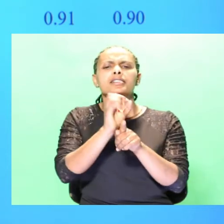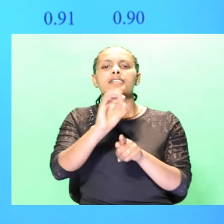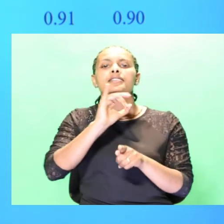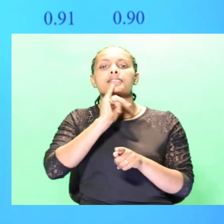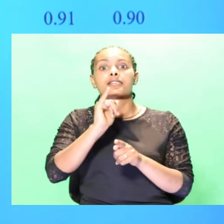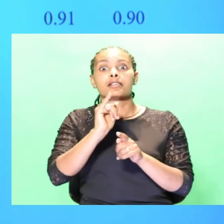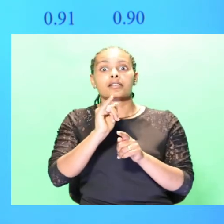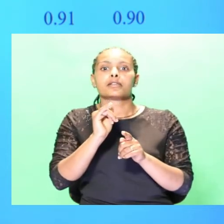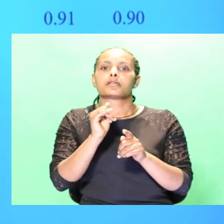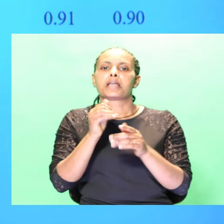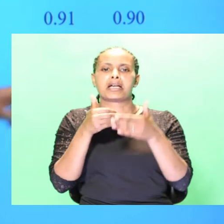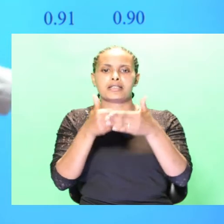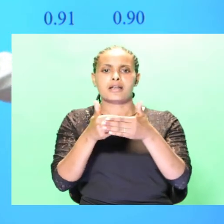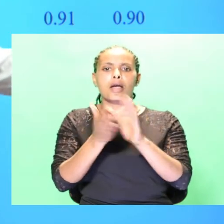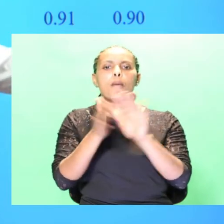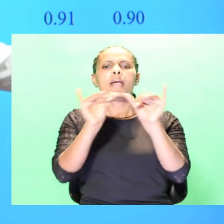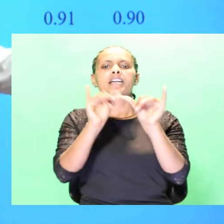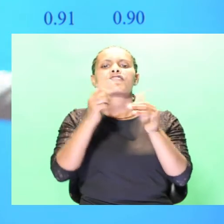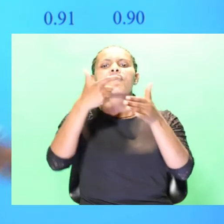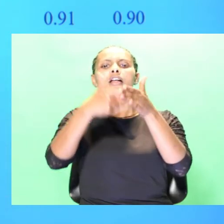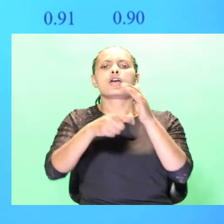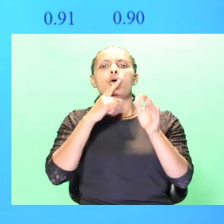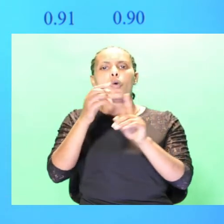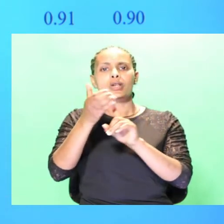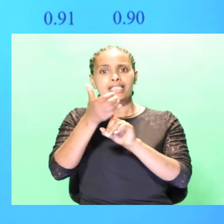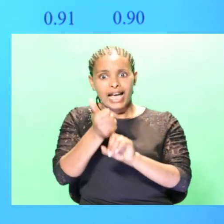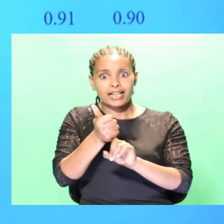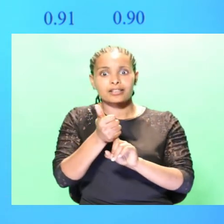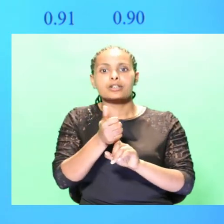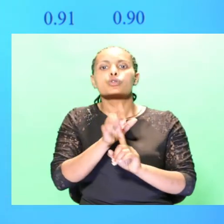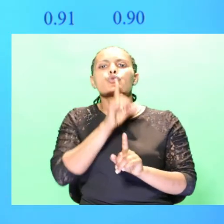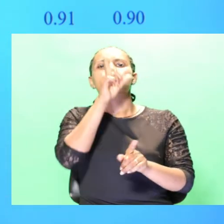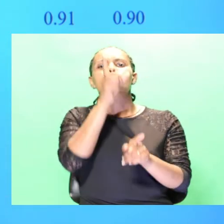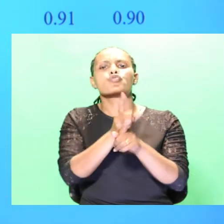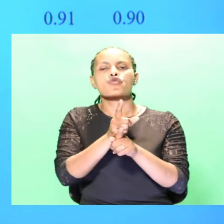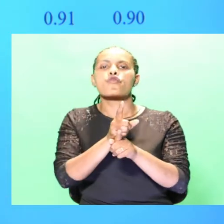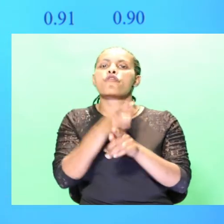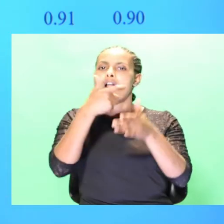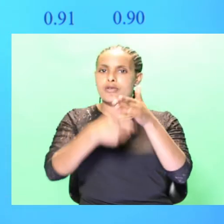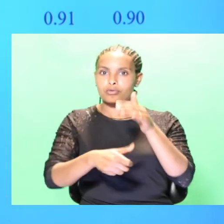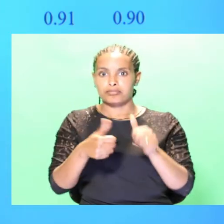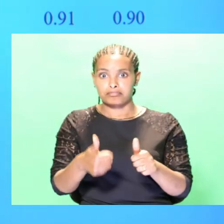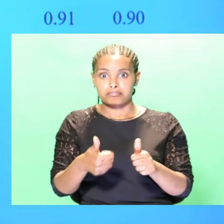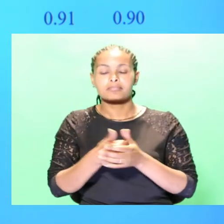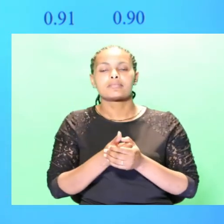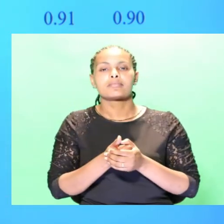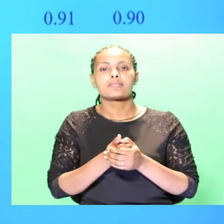extent to which a measured value coincides with a true value.